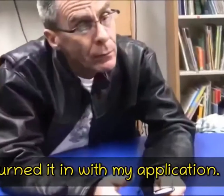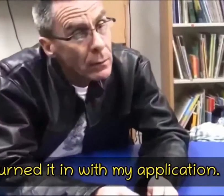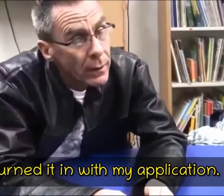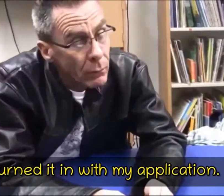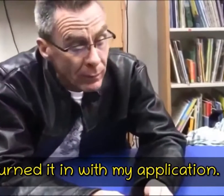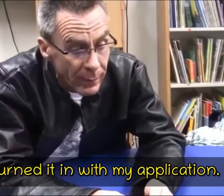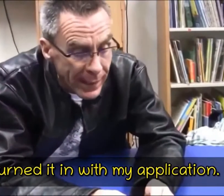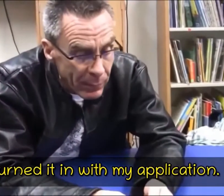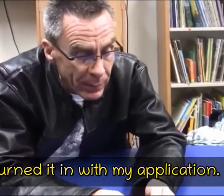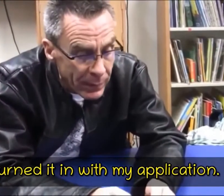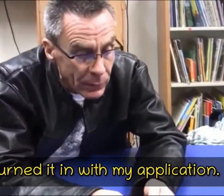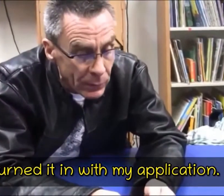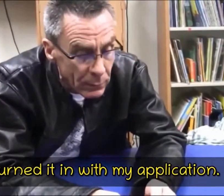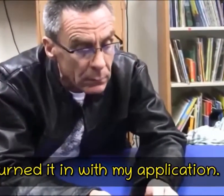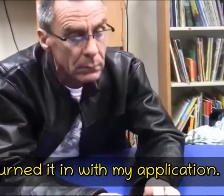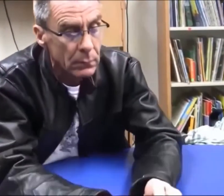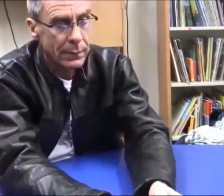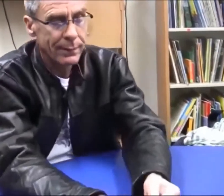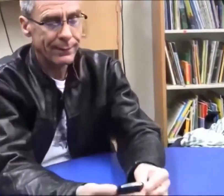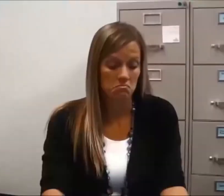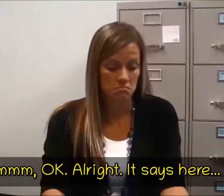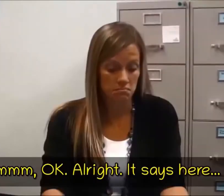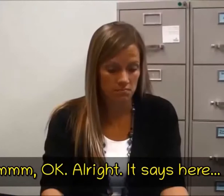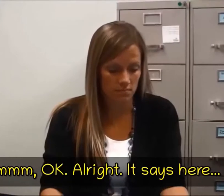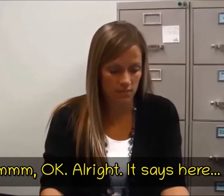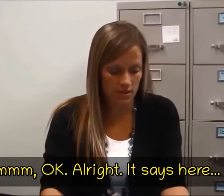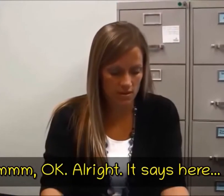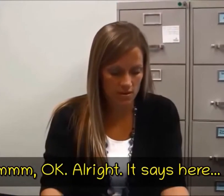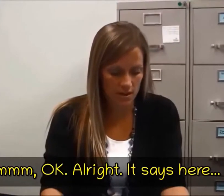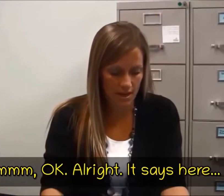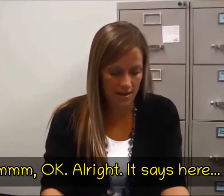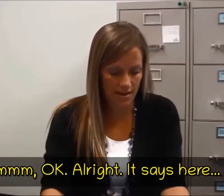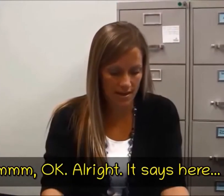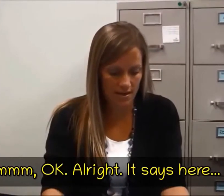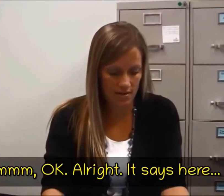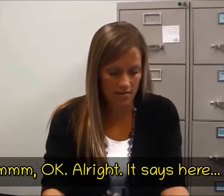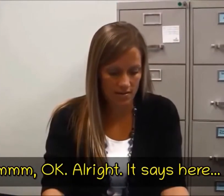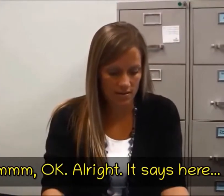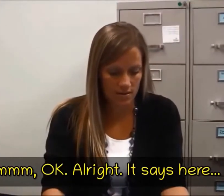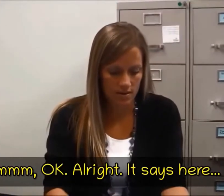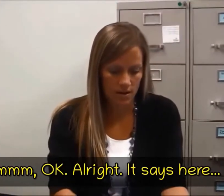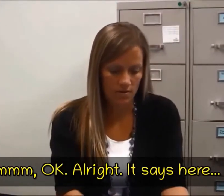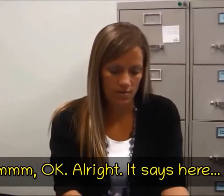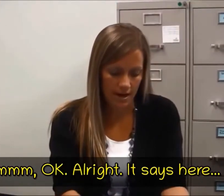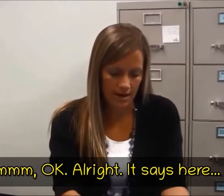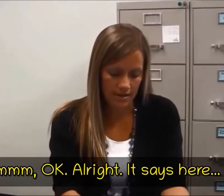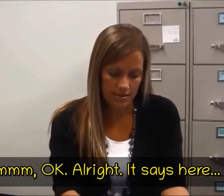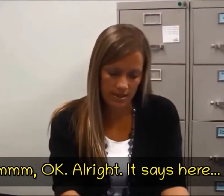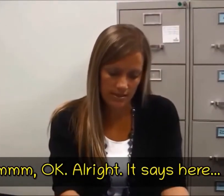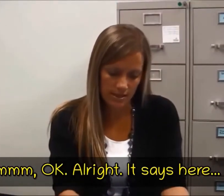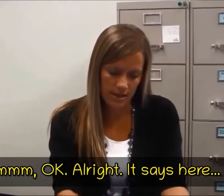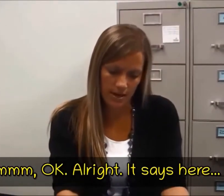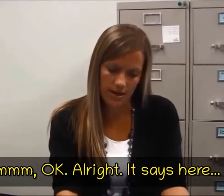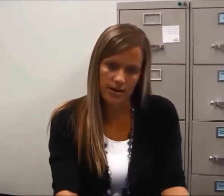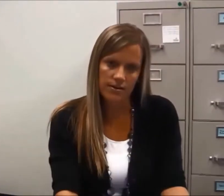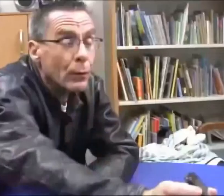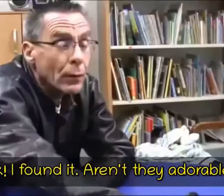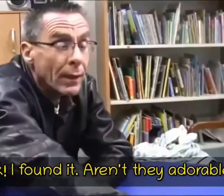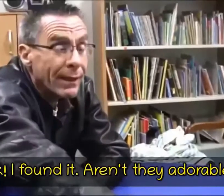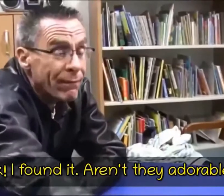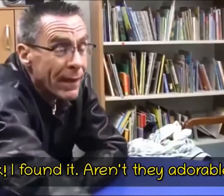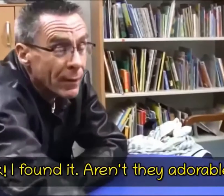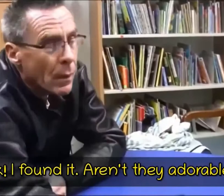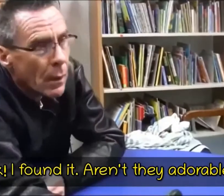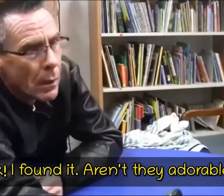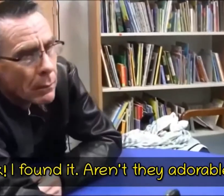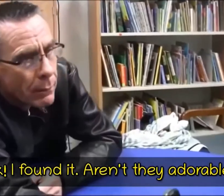I turned it in with my application. Hmm, okay. All right. It says here...